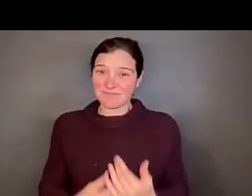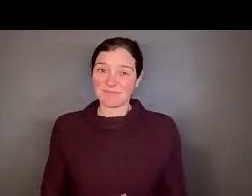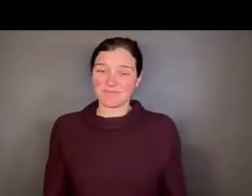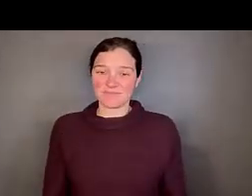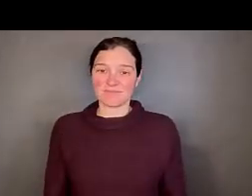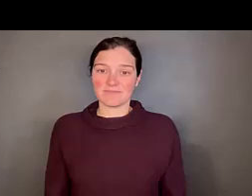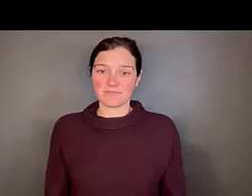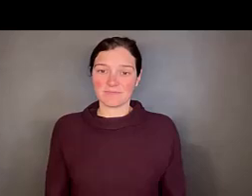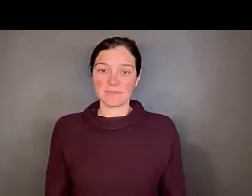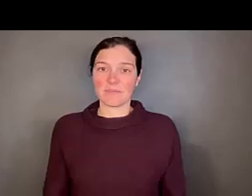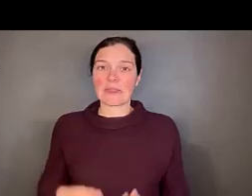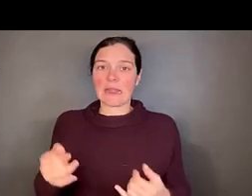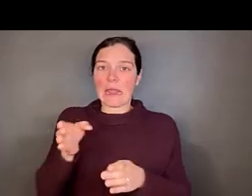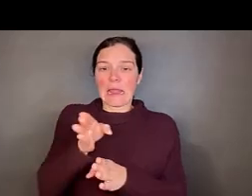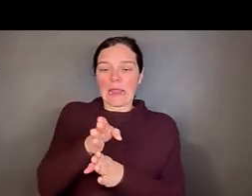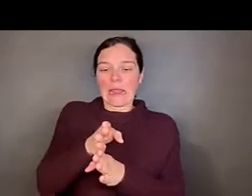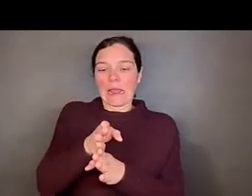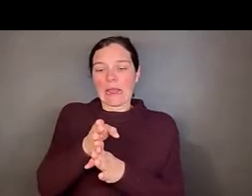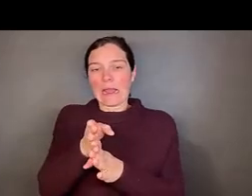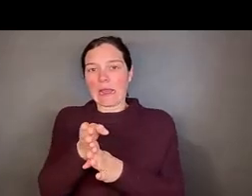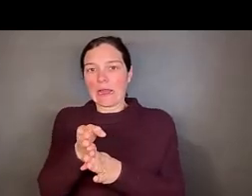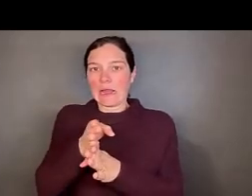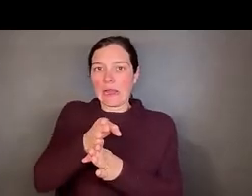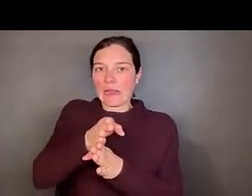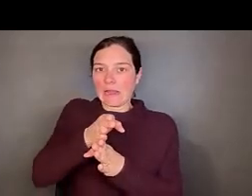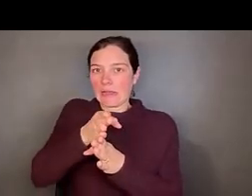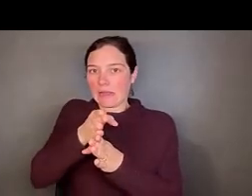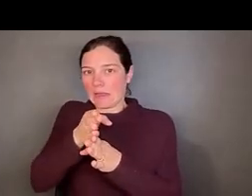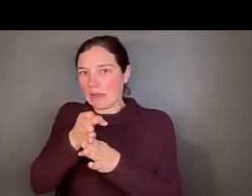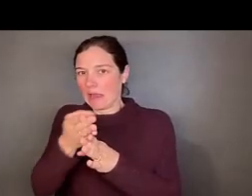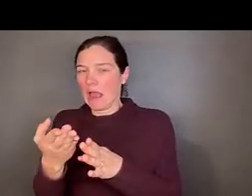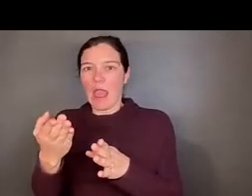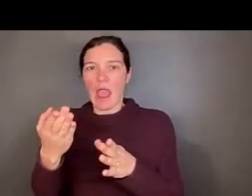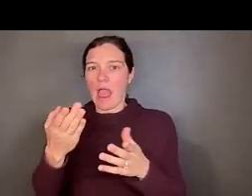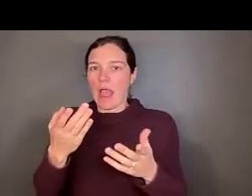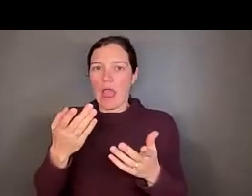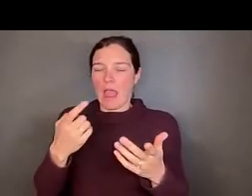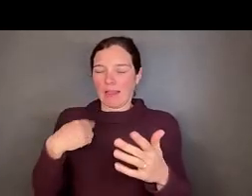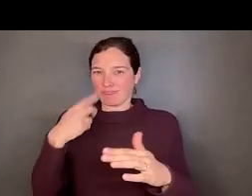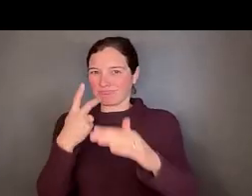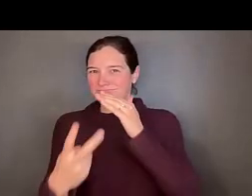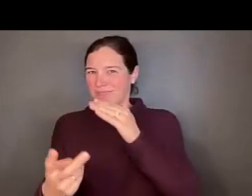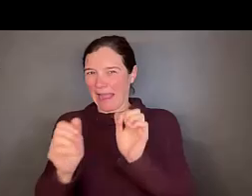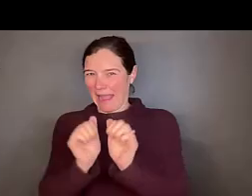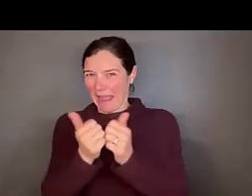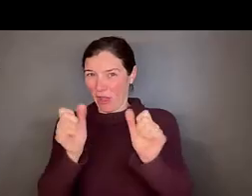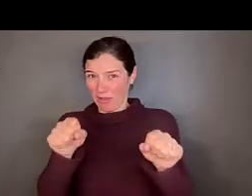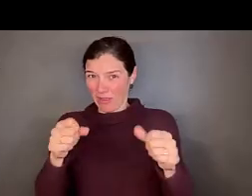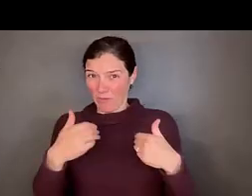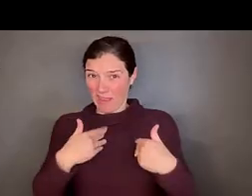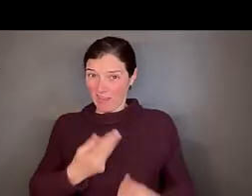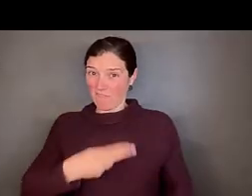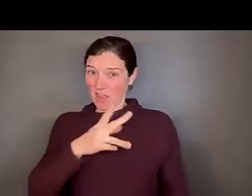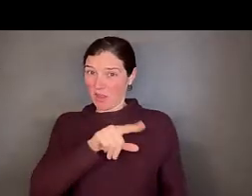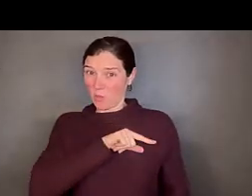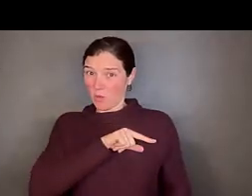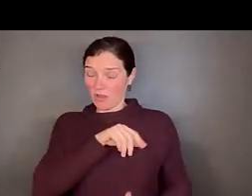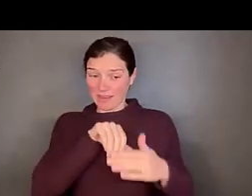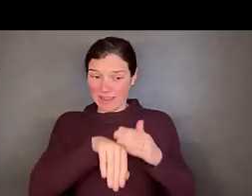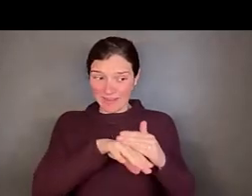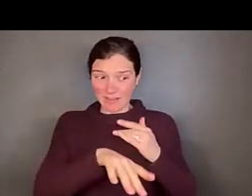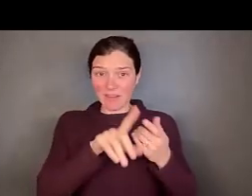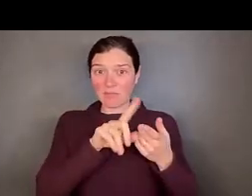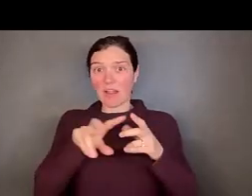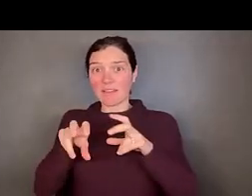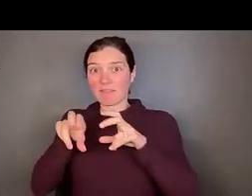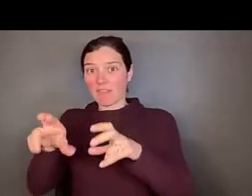hitting a tipping point where I don't see how we're going to be able to create that access and invest in the future health and